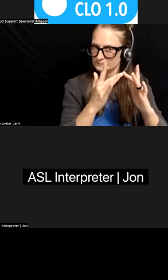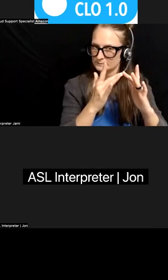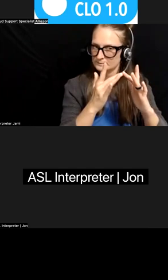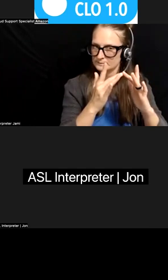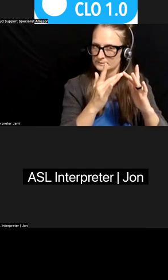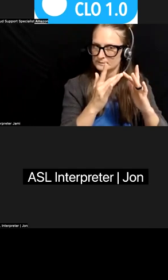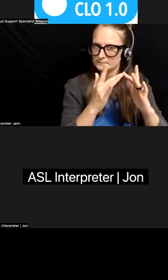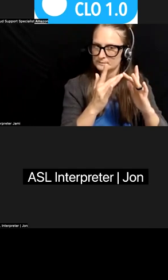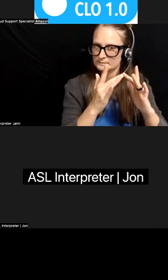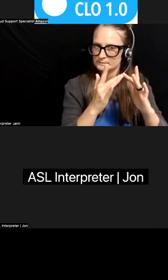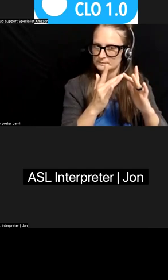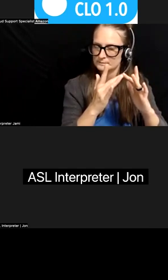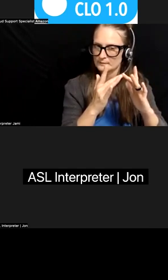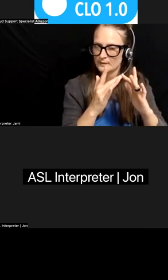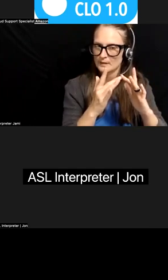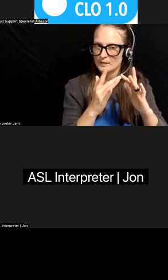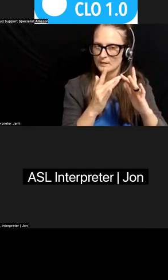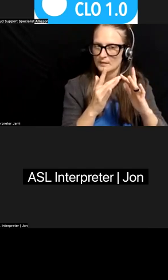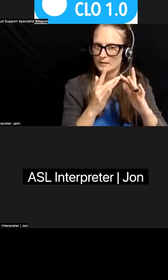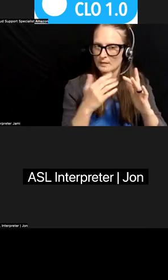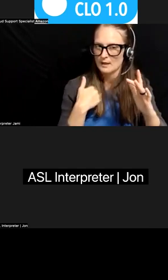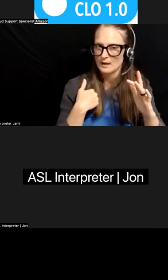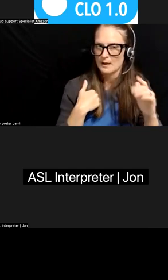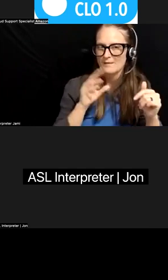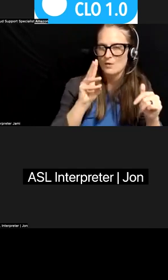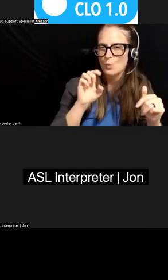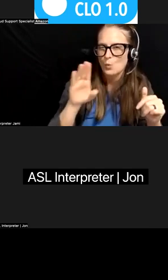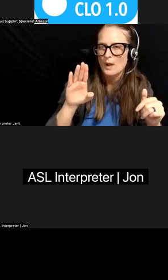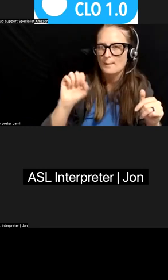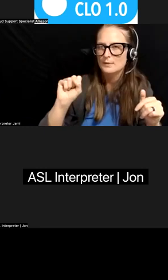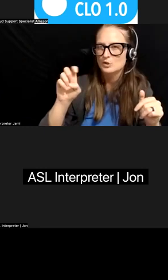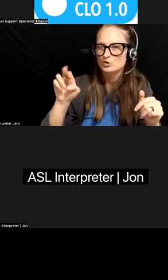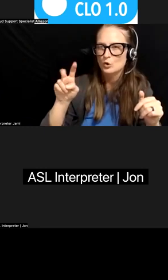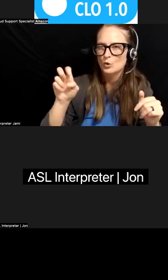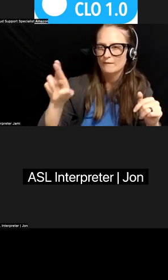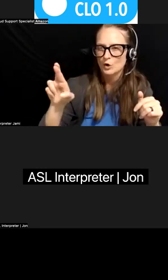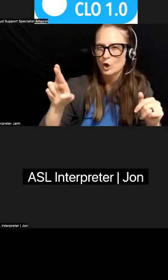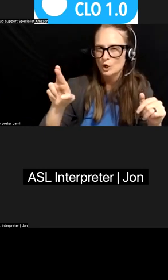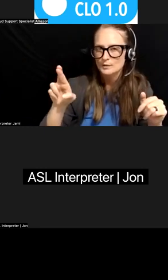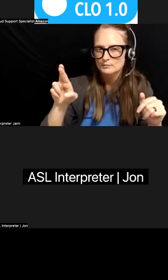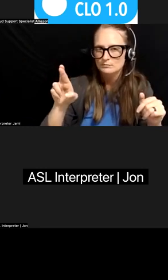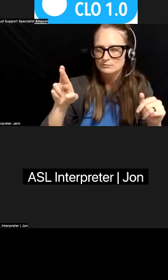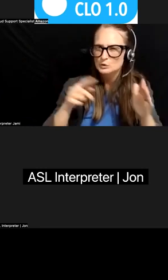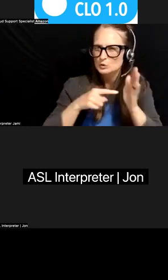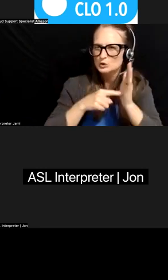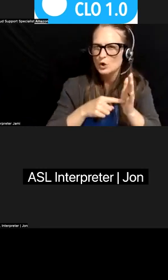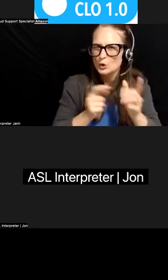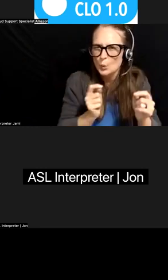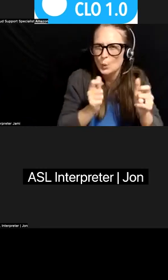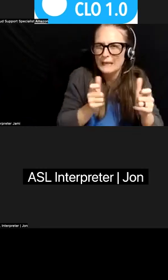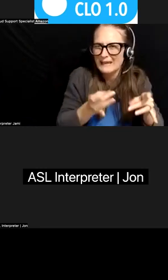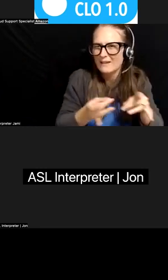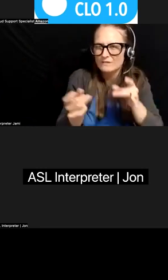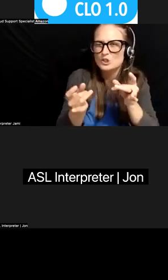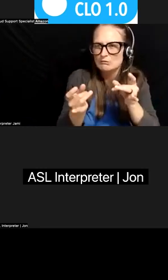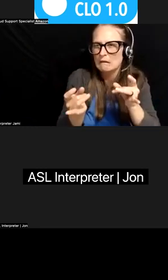out a web server just to show you that how quickly and efficiently we can do it